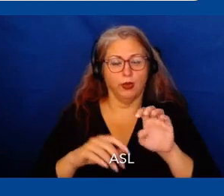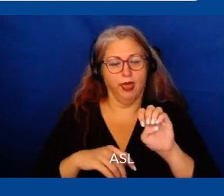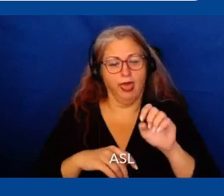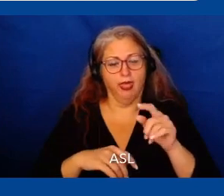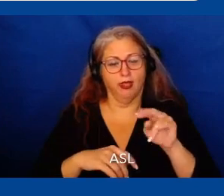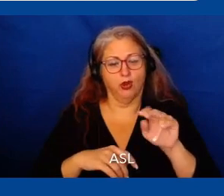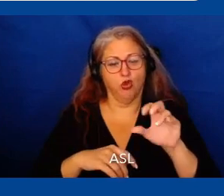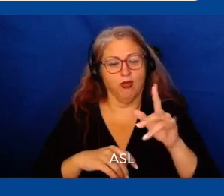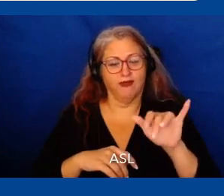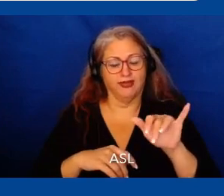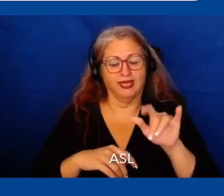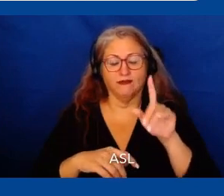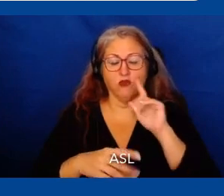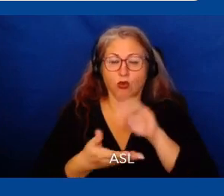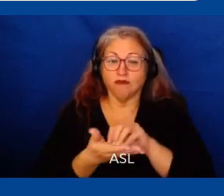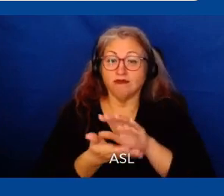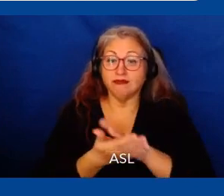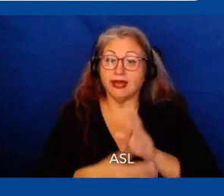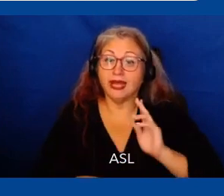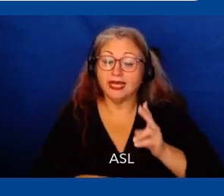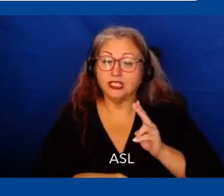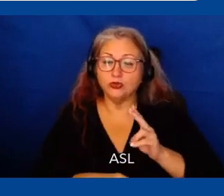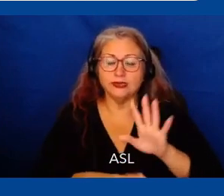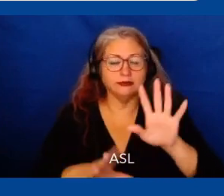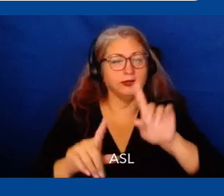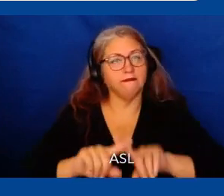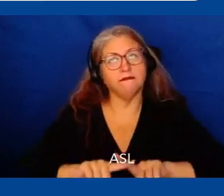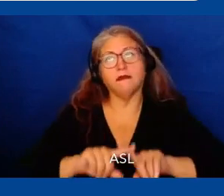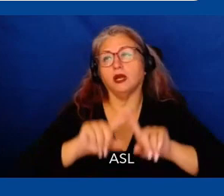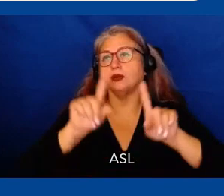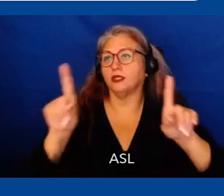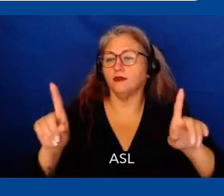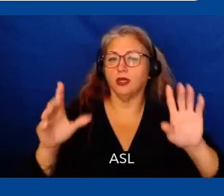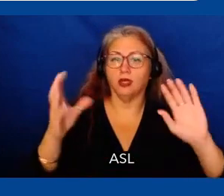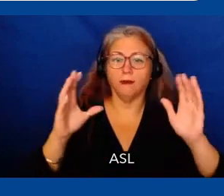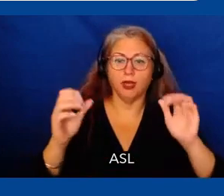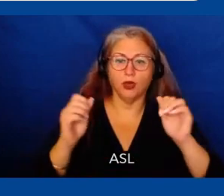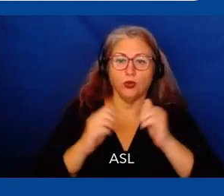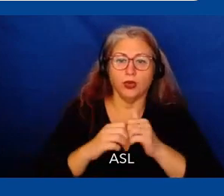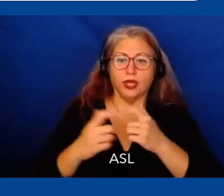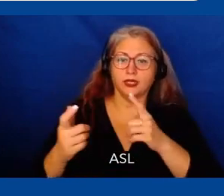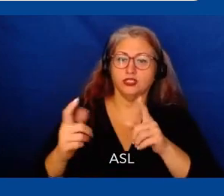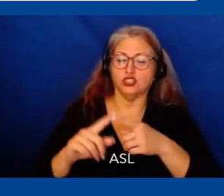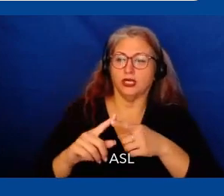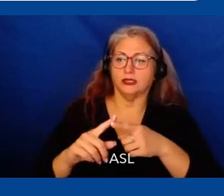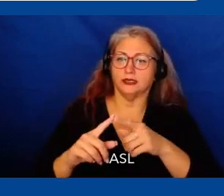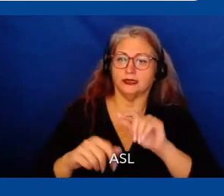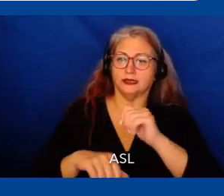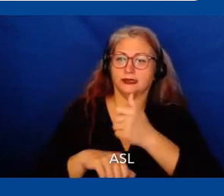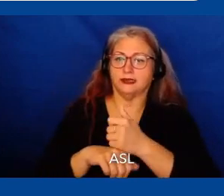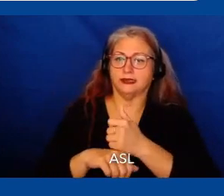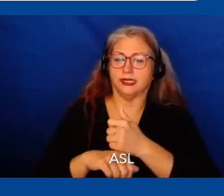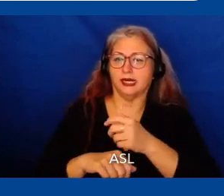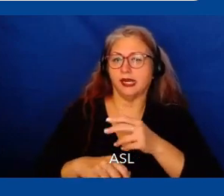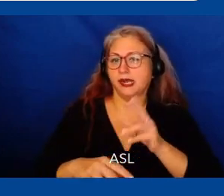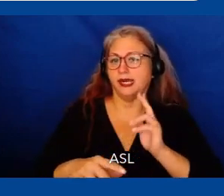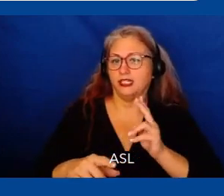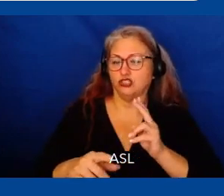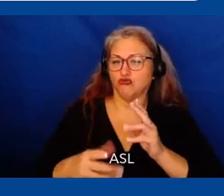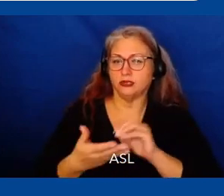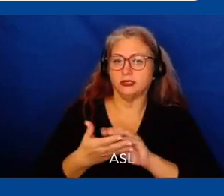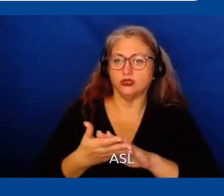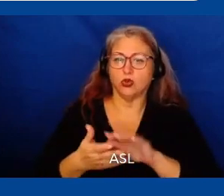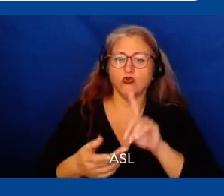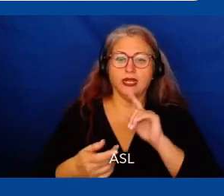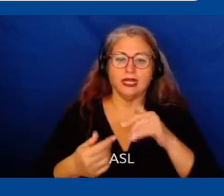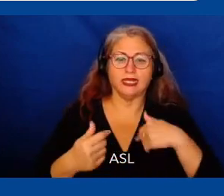ethnography of history is really different from like just to accept history as it is. And so I think there is a